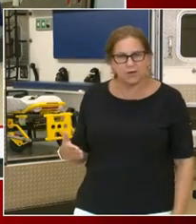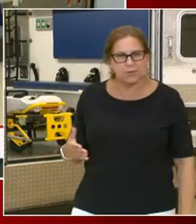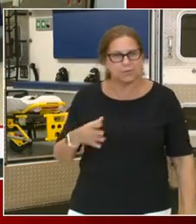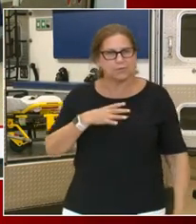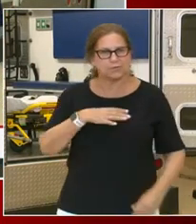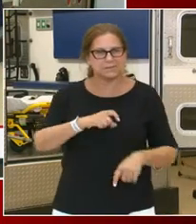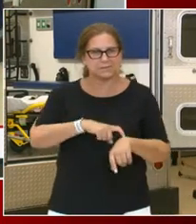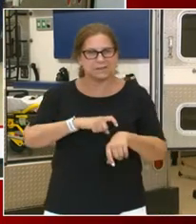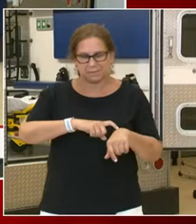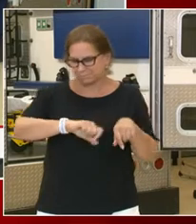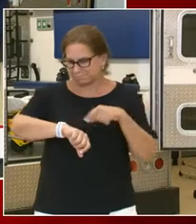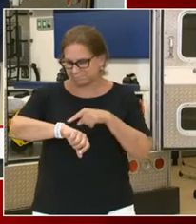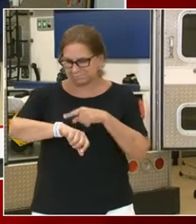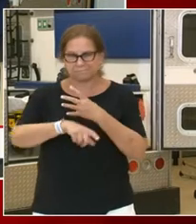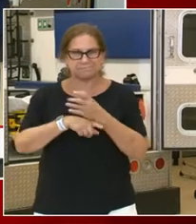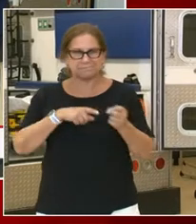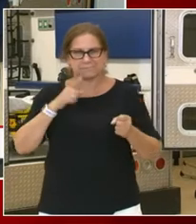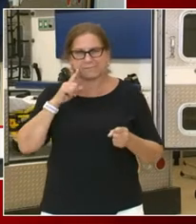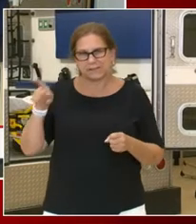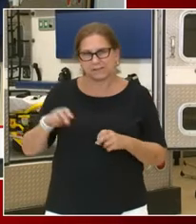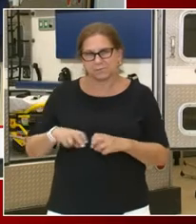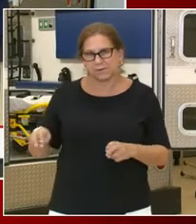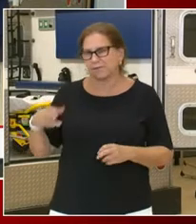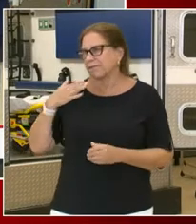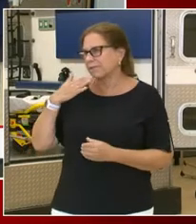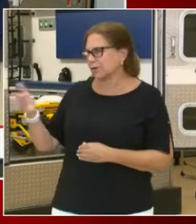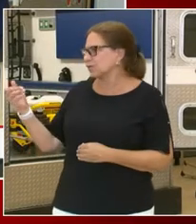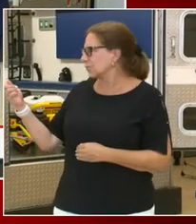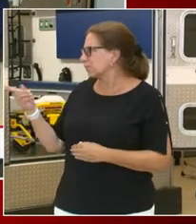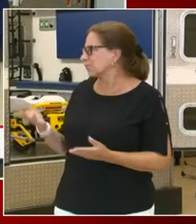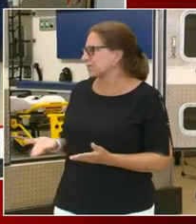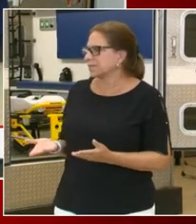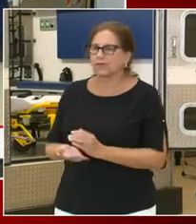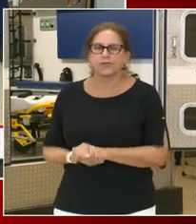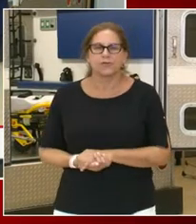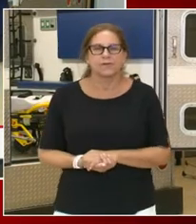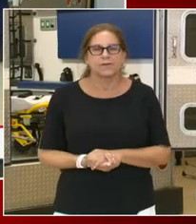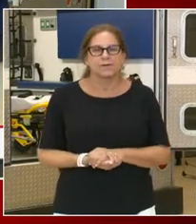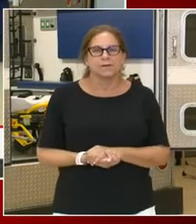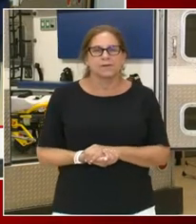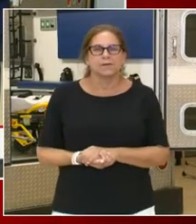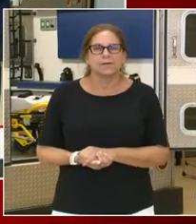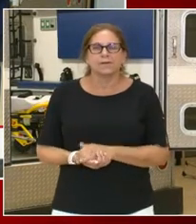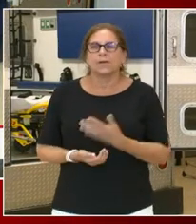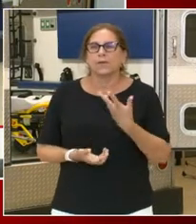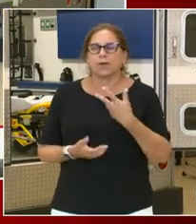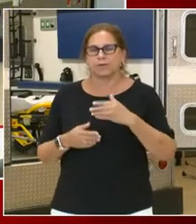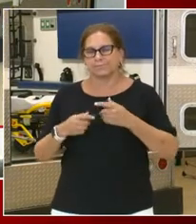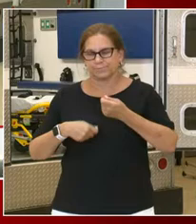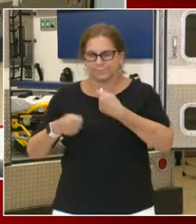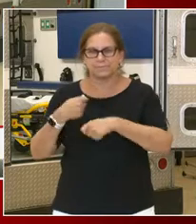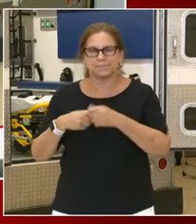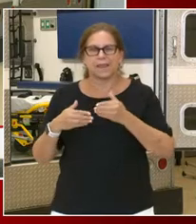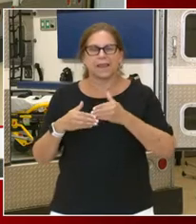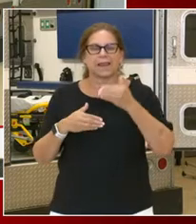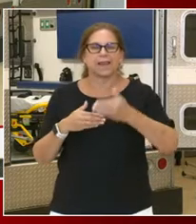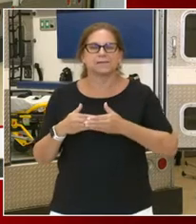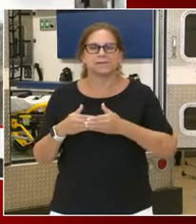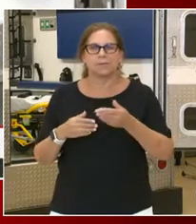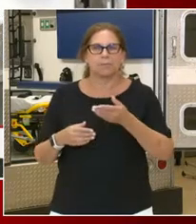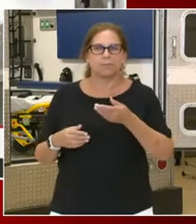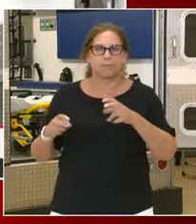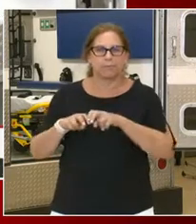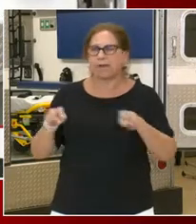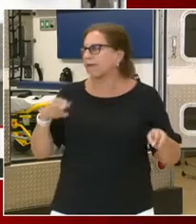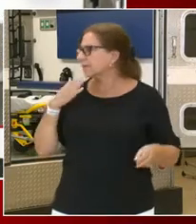panel, so I want to thank our panelists for this panel, and we're going to move on to our next panel. So thank you, Chancellor. Thank you, Director Walker Thomas, Davis.